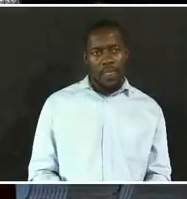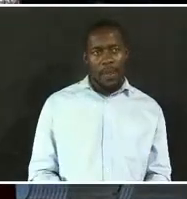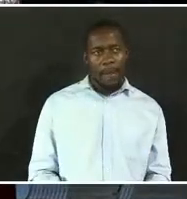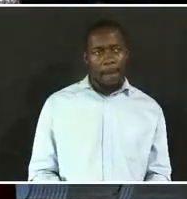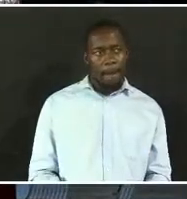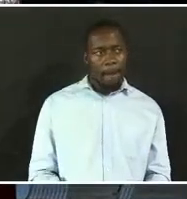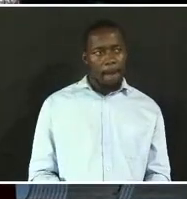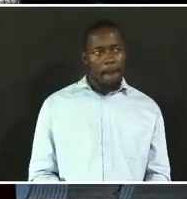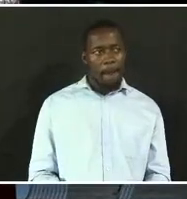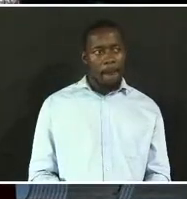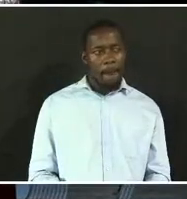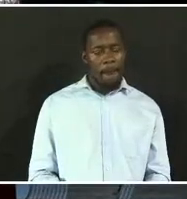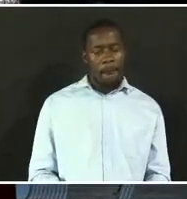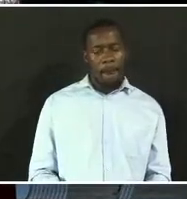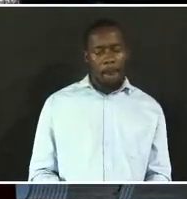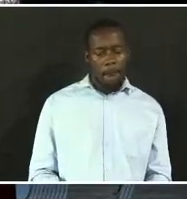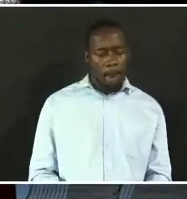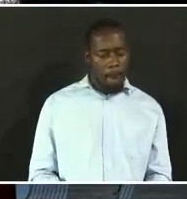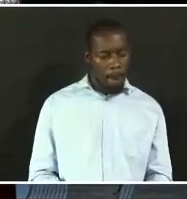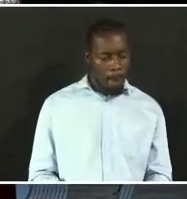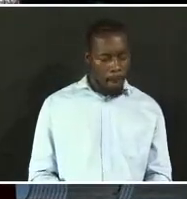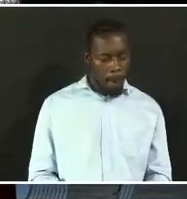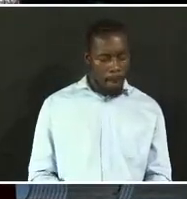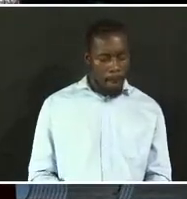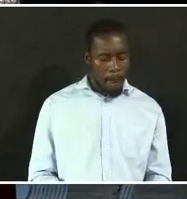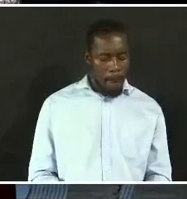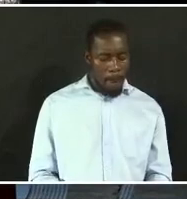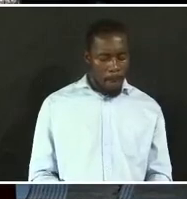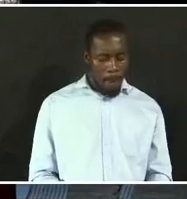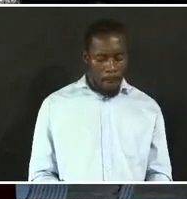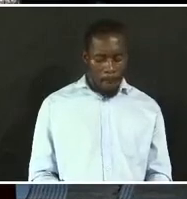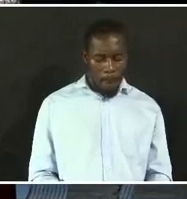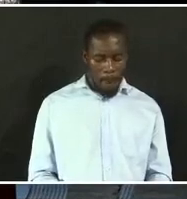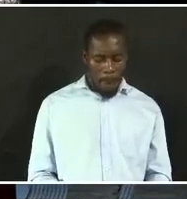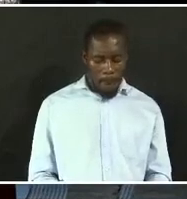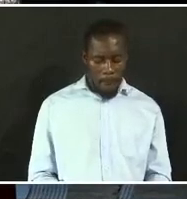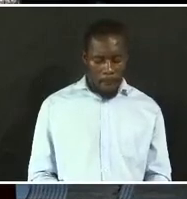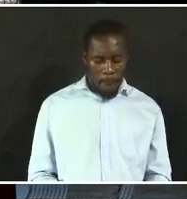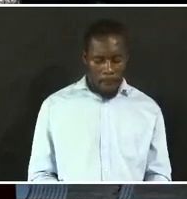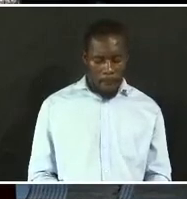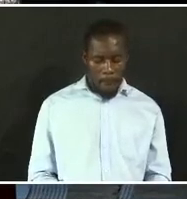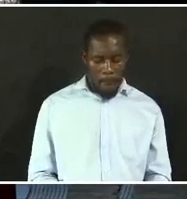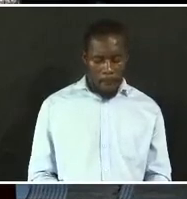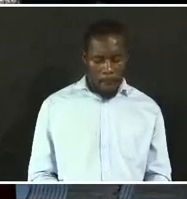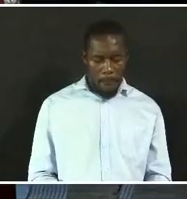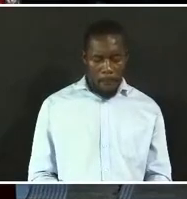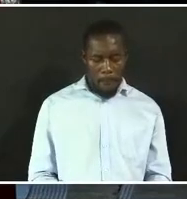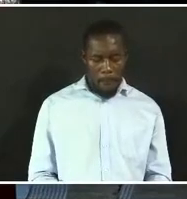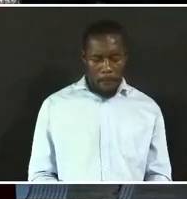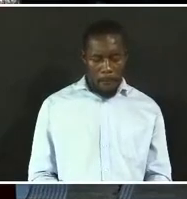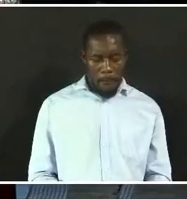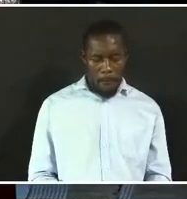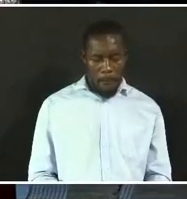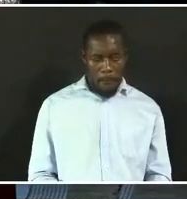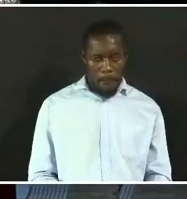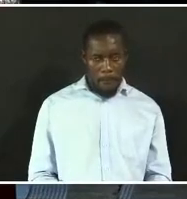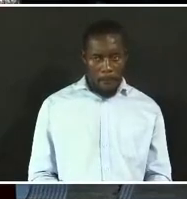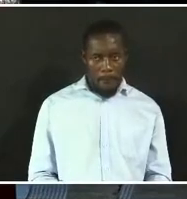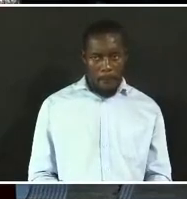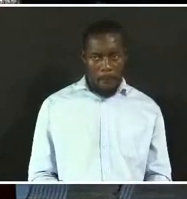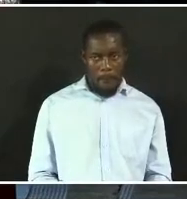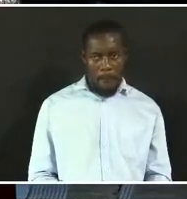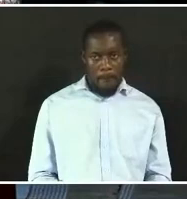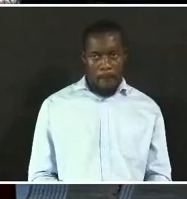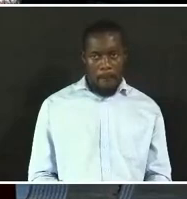Wombs. If you know of a lady or a mother who hasn't been blessed, you join them with such groups. They share